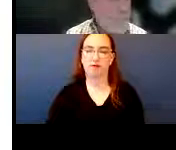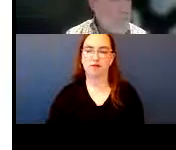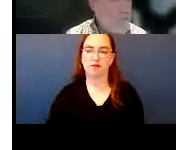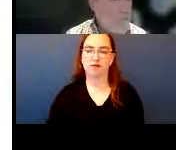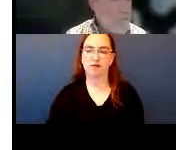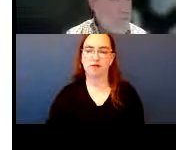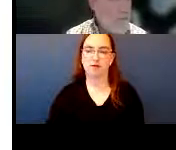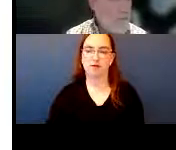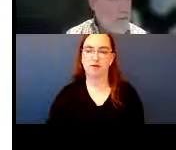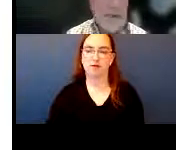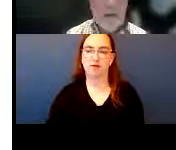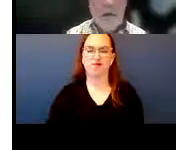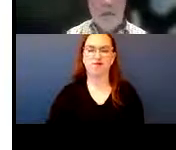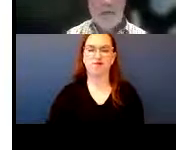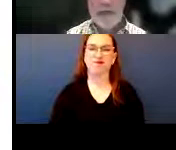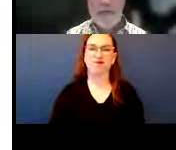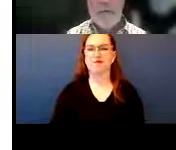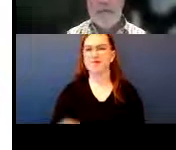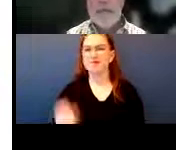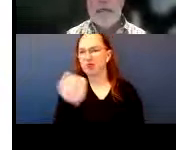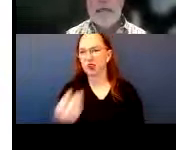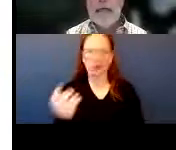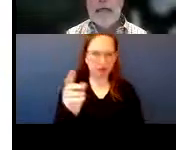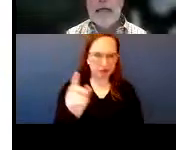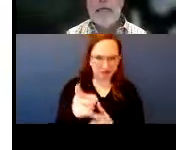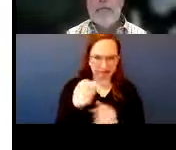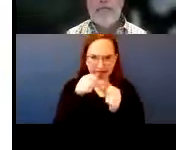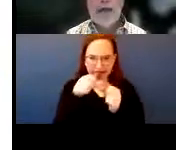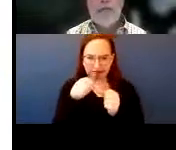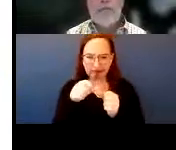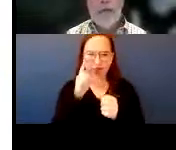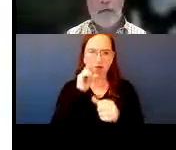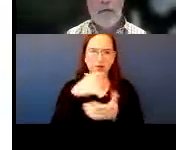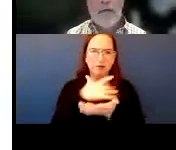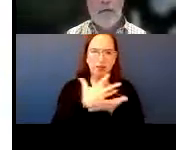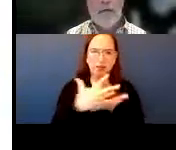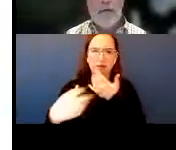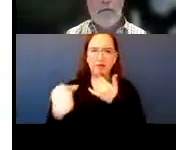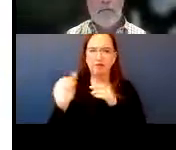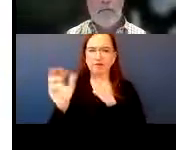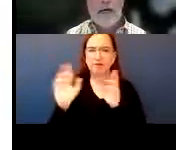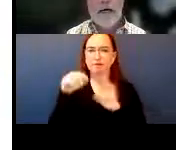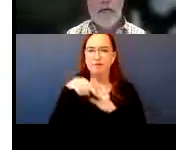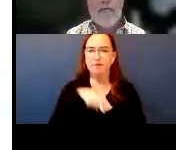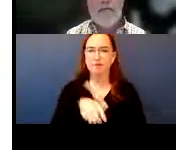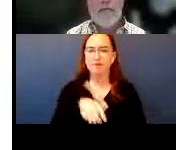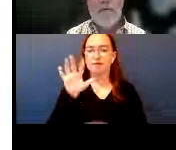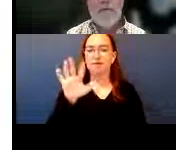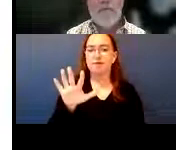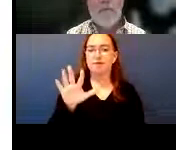Okay, we'll give this a few more seconds. Count this down as well.